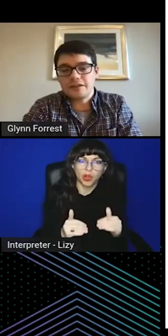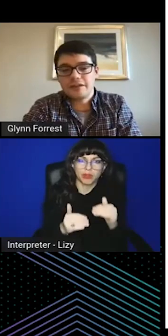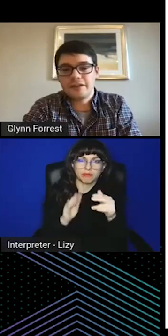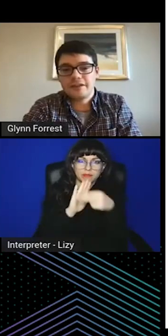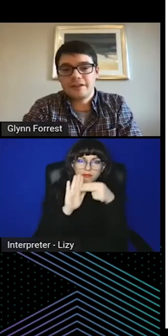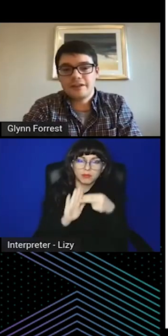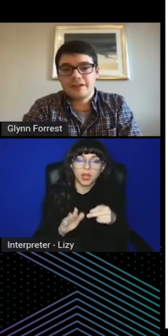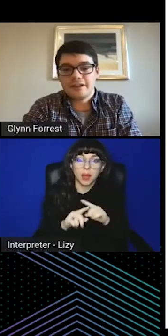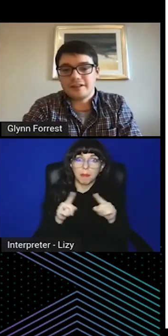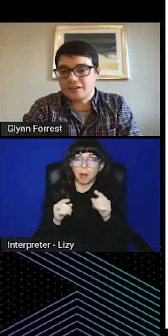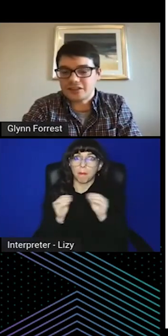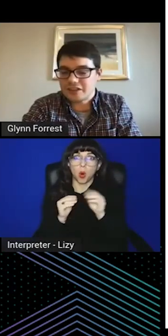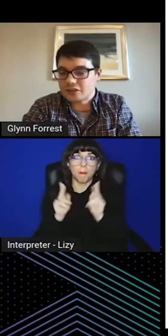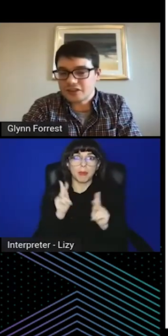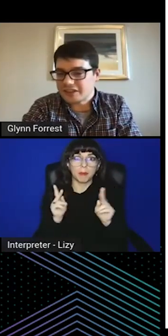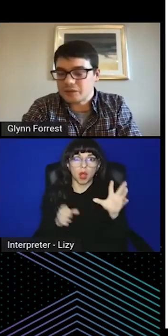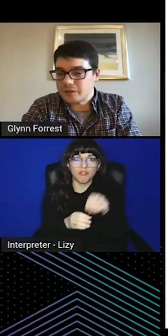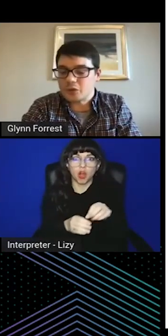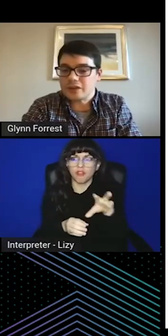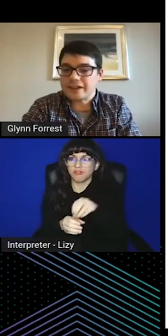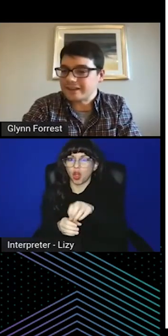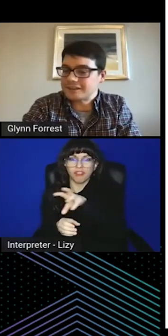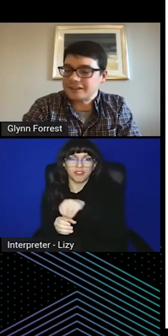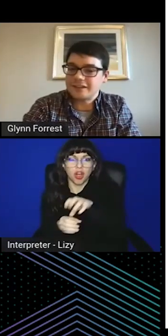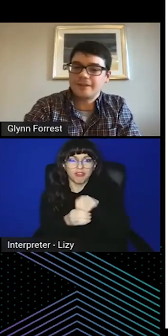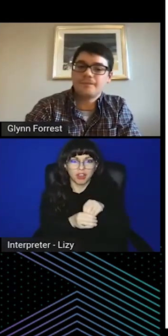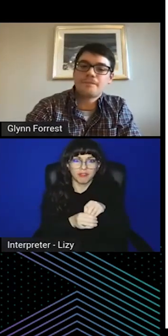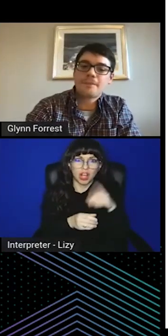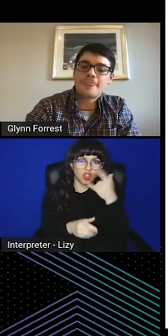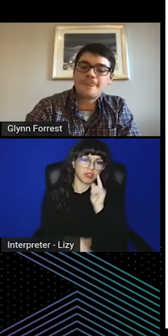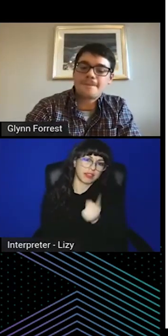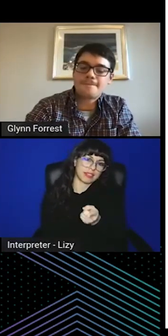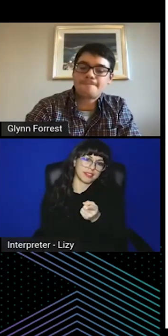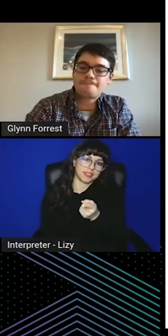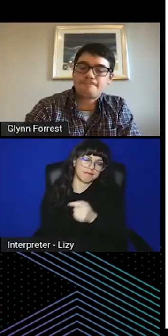involved, it turns out it looked a little bit more like this.